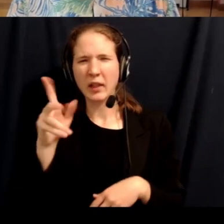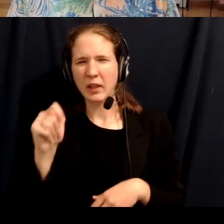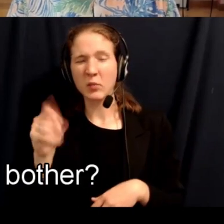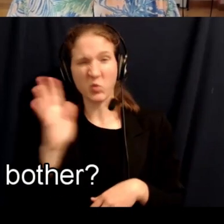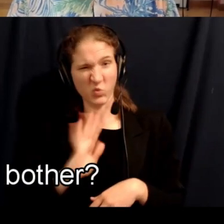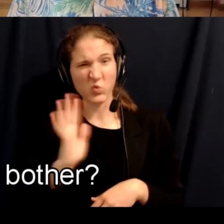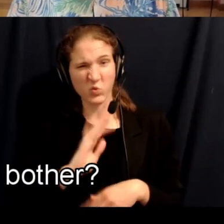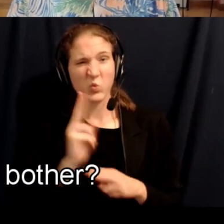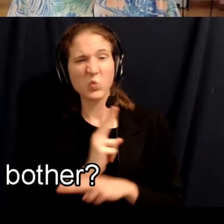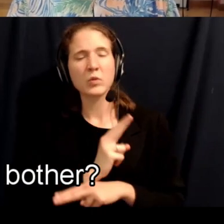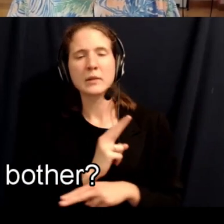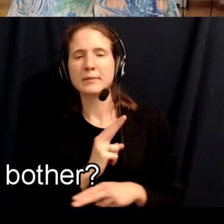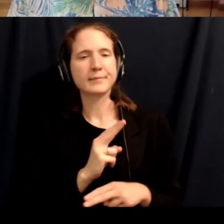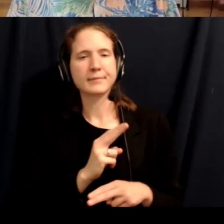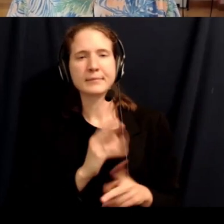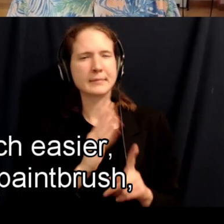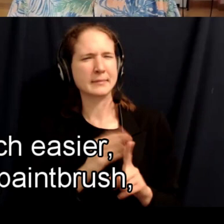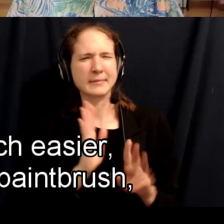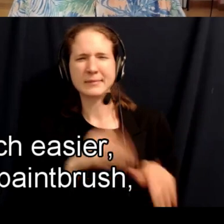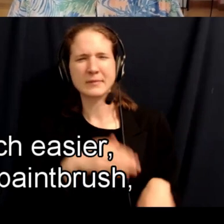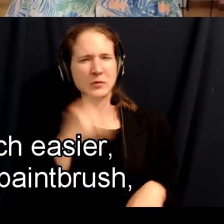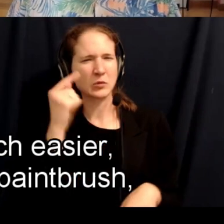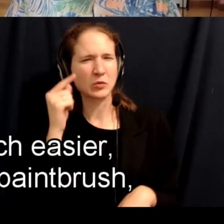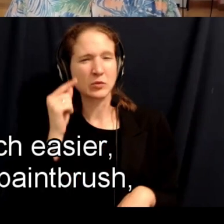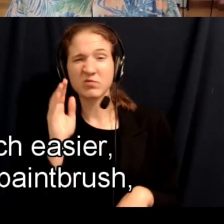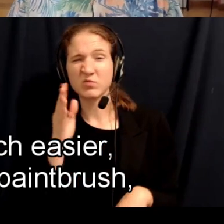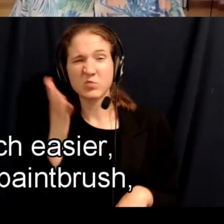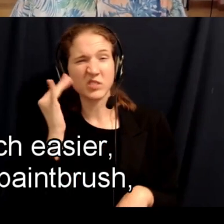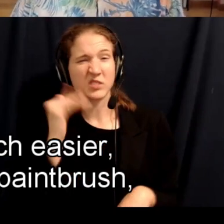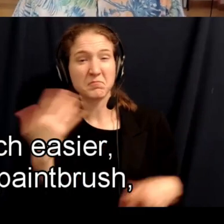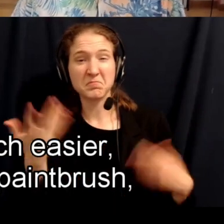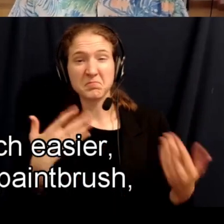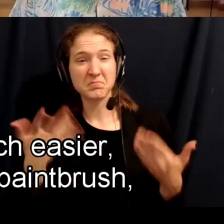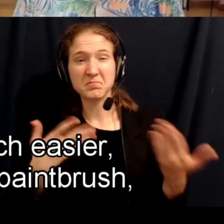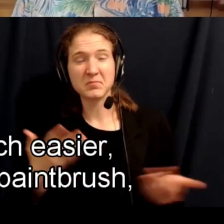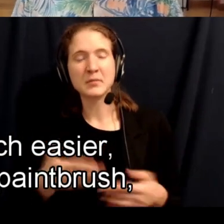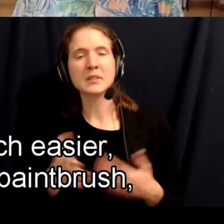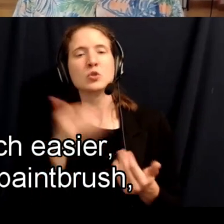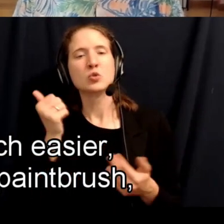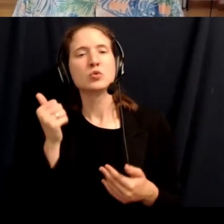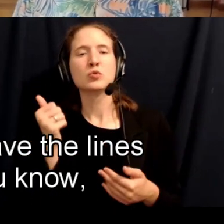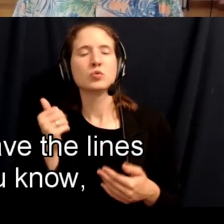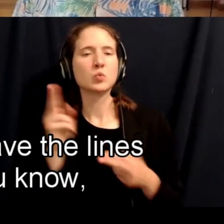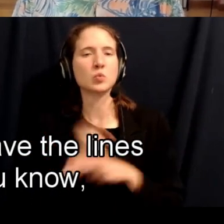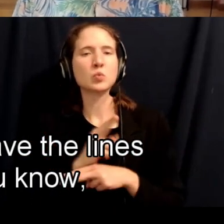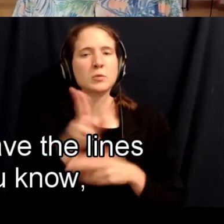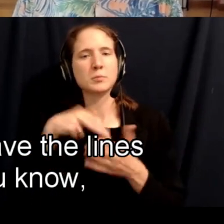one of those. I've decided why bother? I just, like I said, it's much easier. It's much easier to use a paintbrush, because then I have the lines